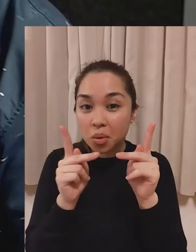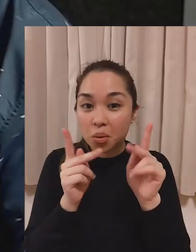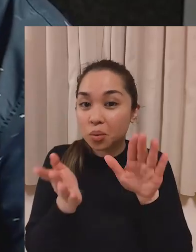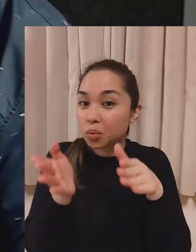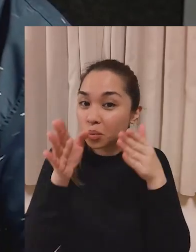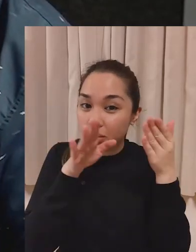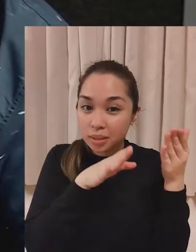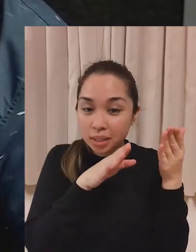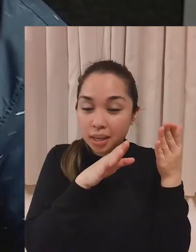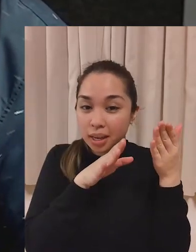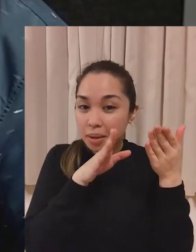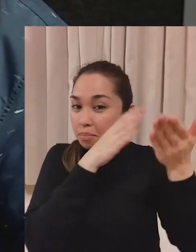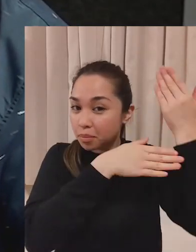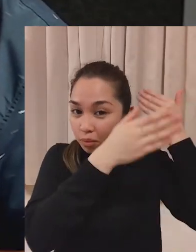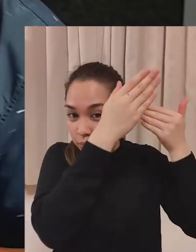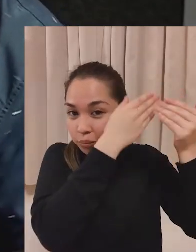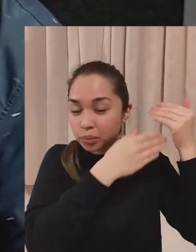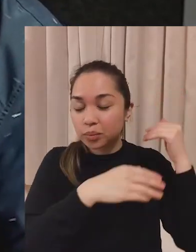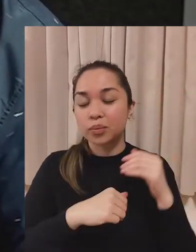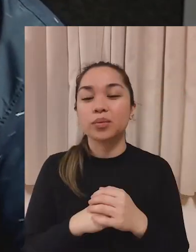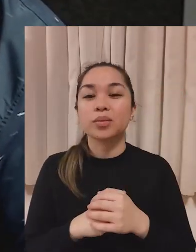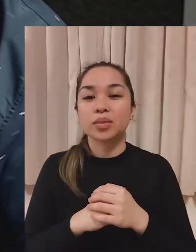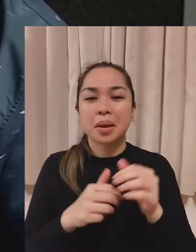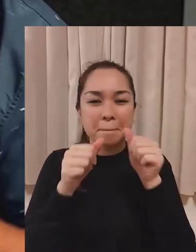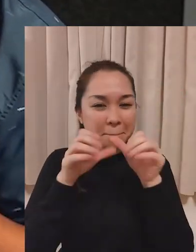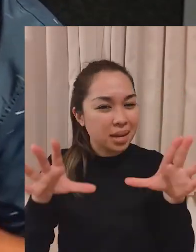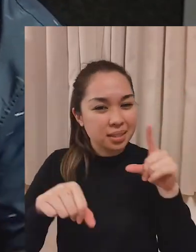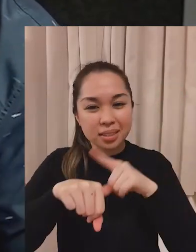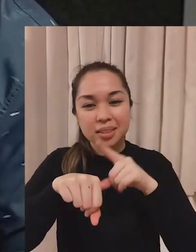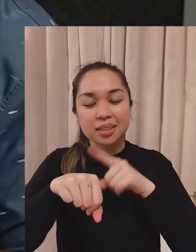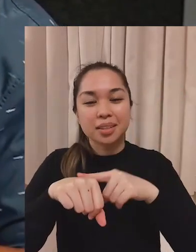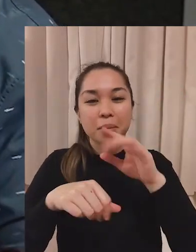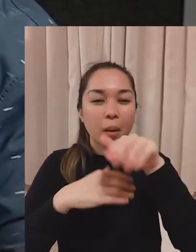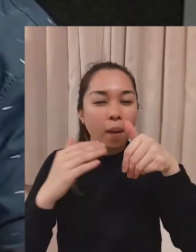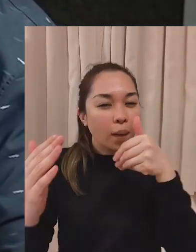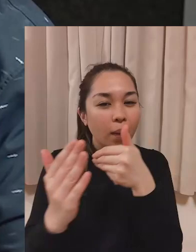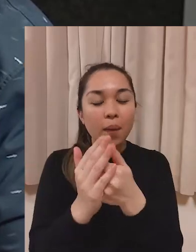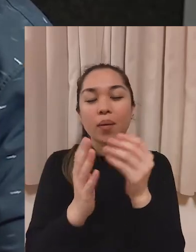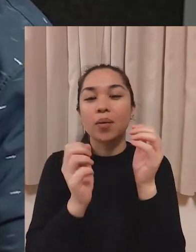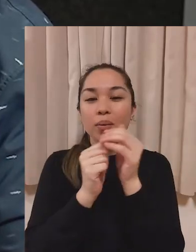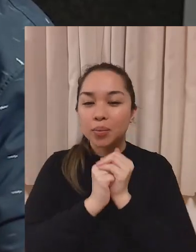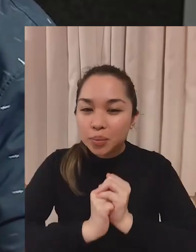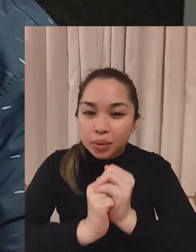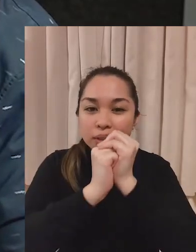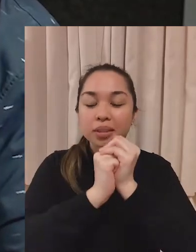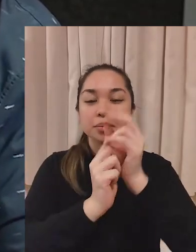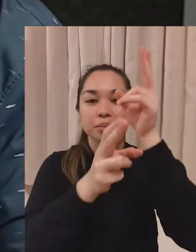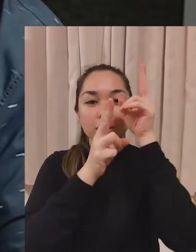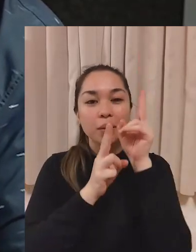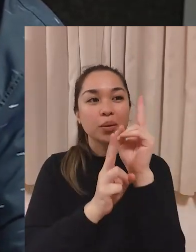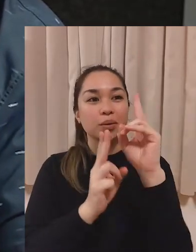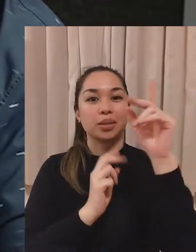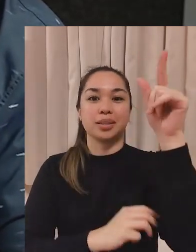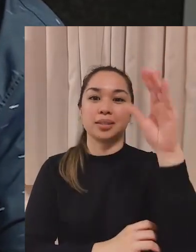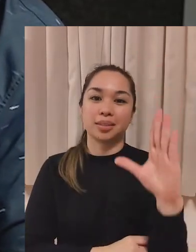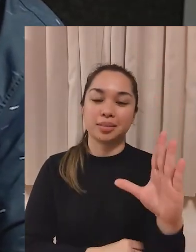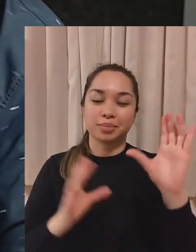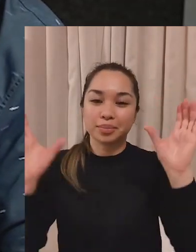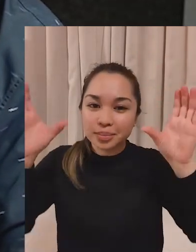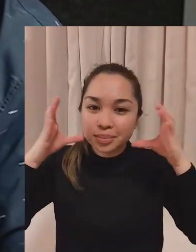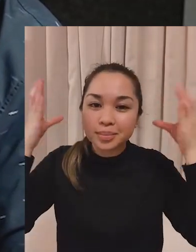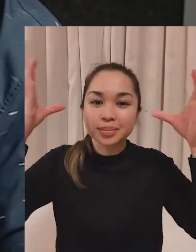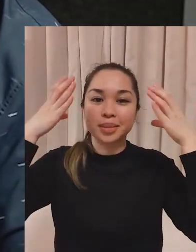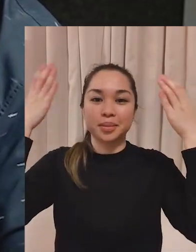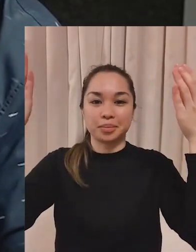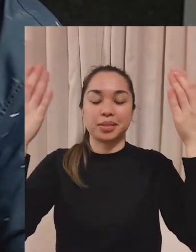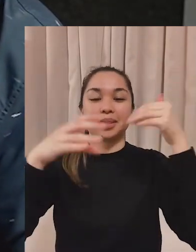this blessed time of worshiping you, honoring the Lamb of God who was slain, celebrating